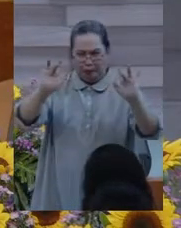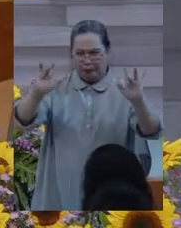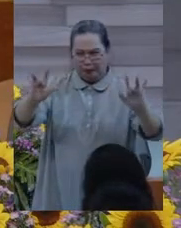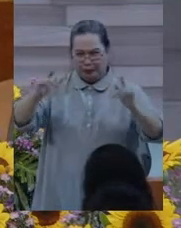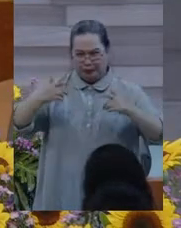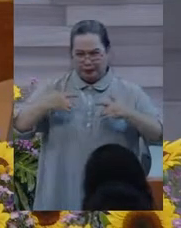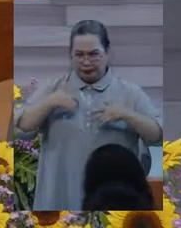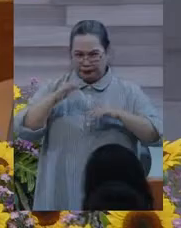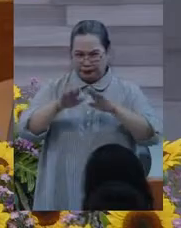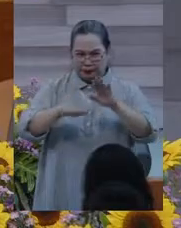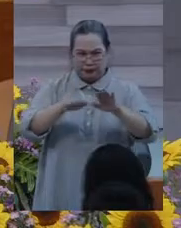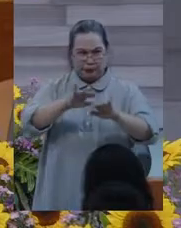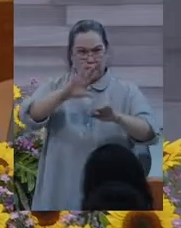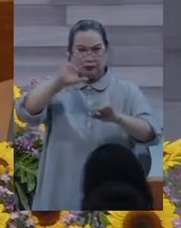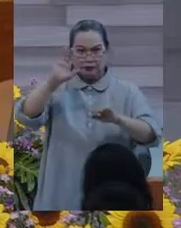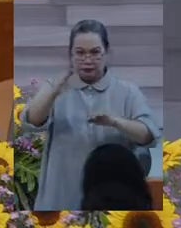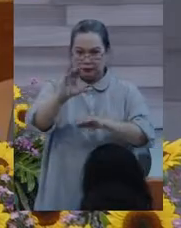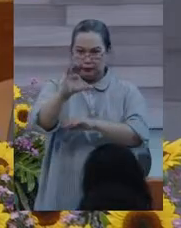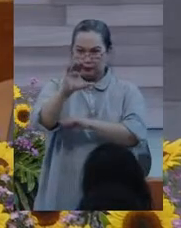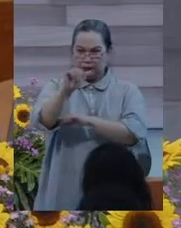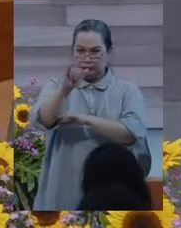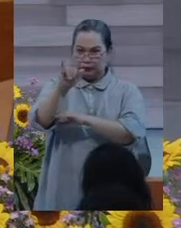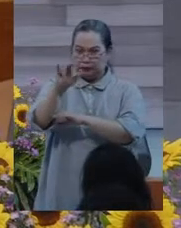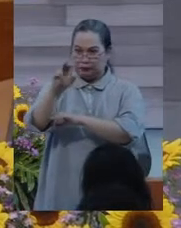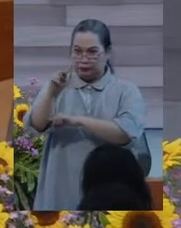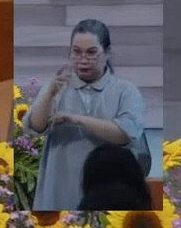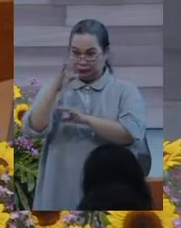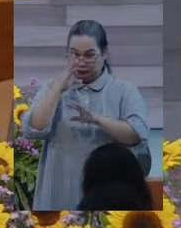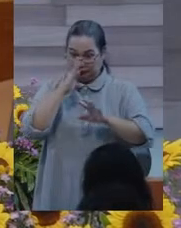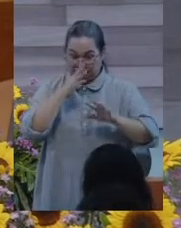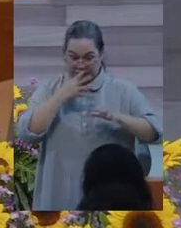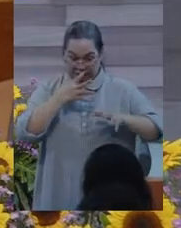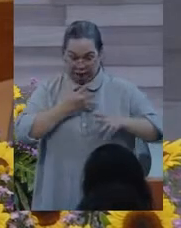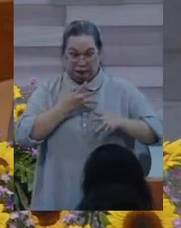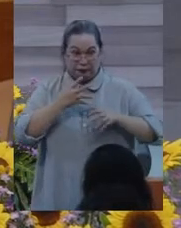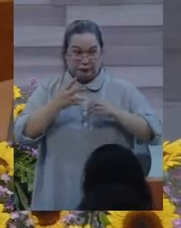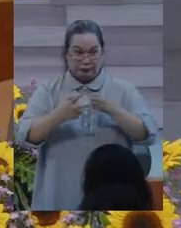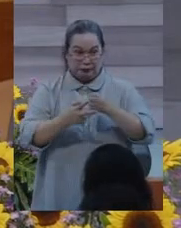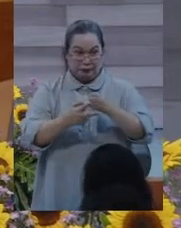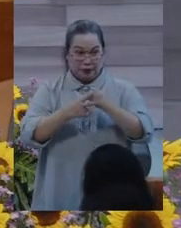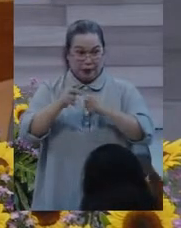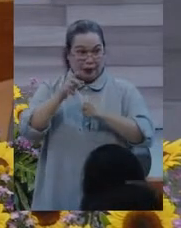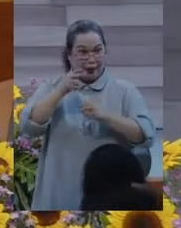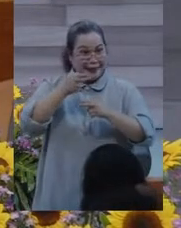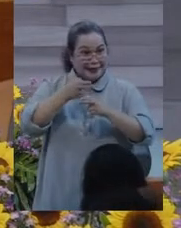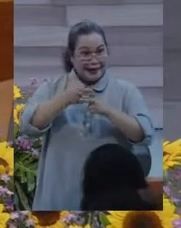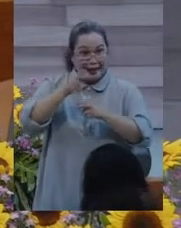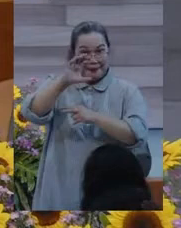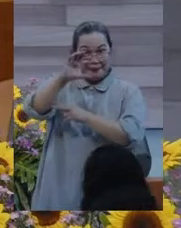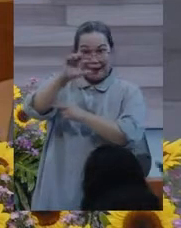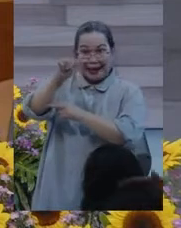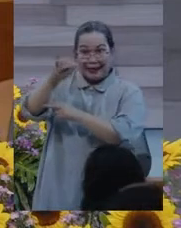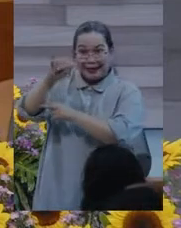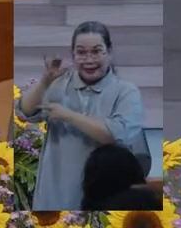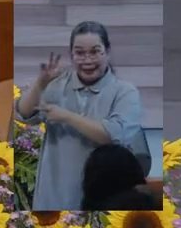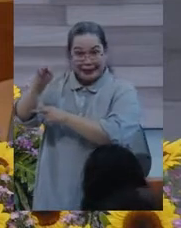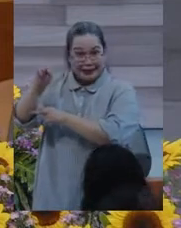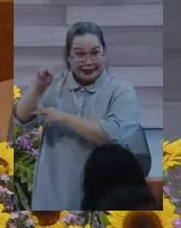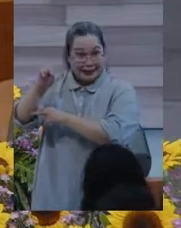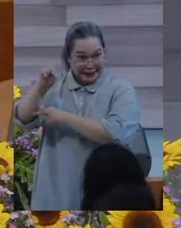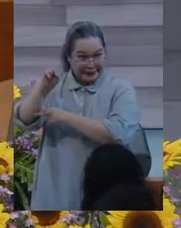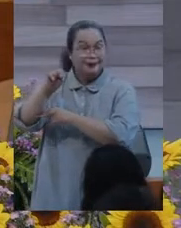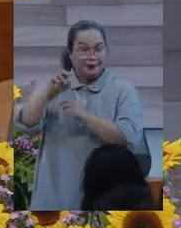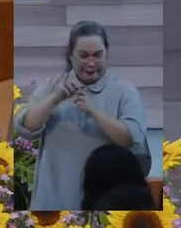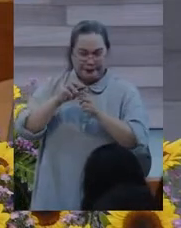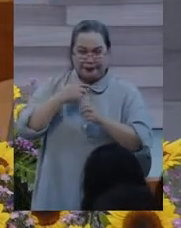walked in the way of Cain and abandoned themselves for the sake of gain to Balaam's error and